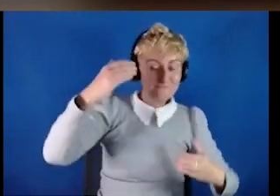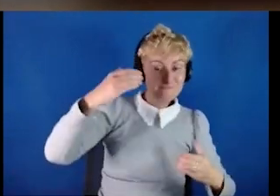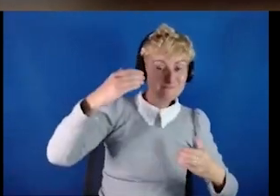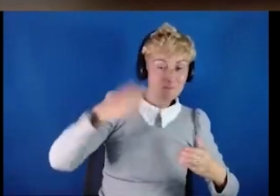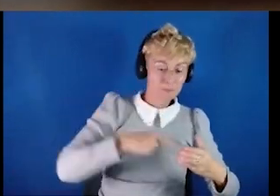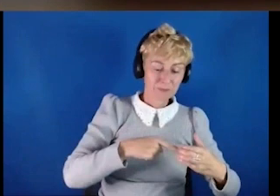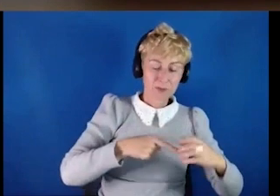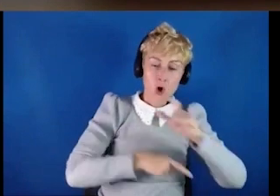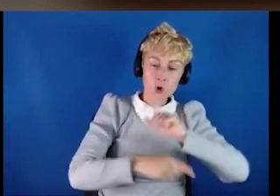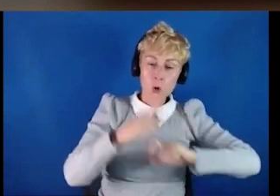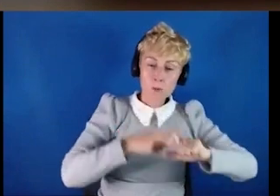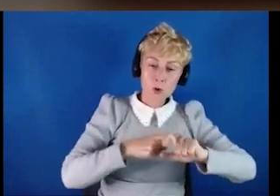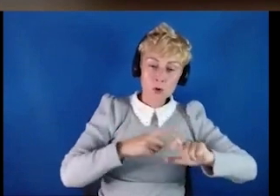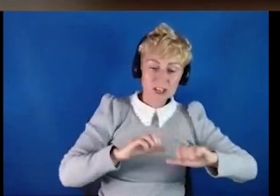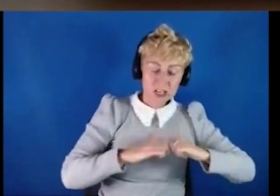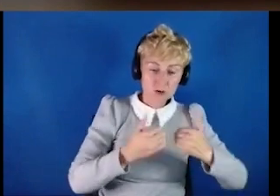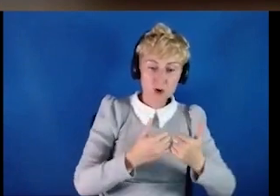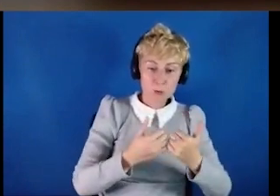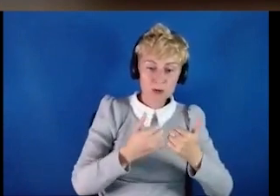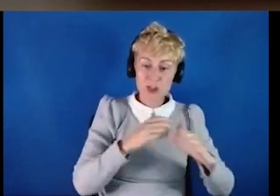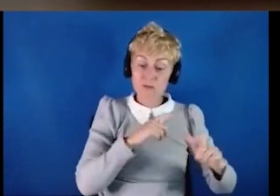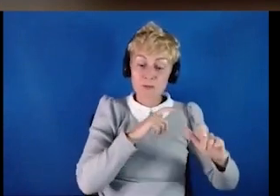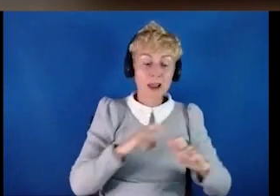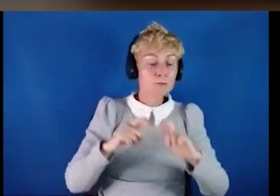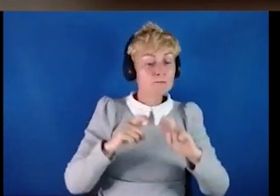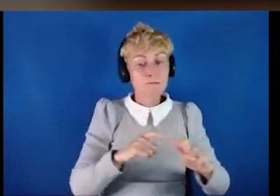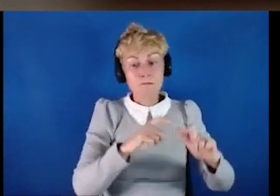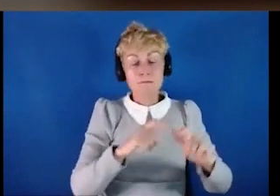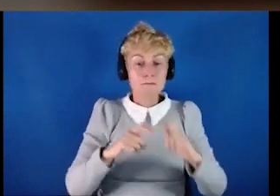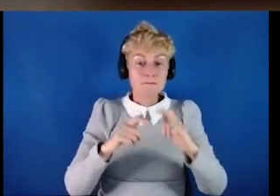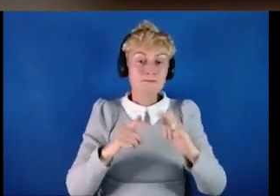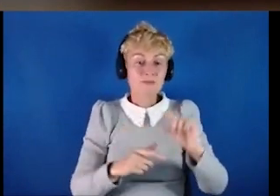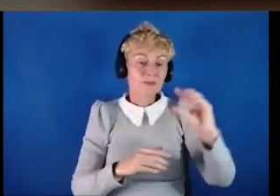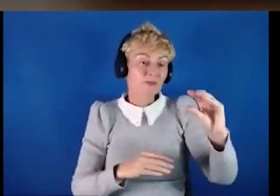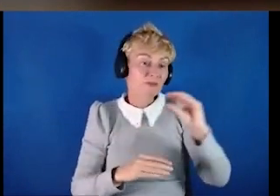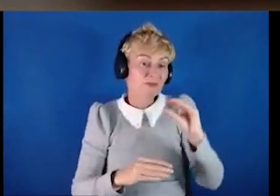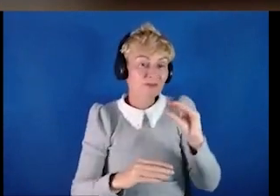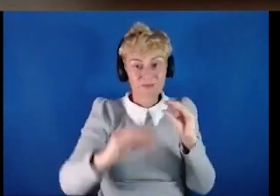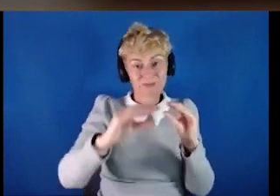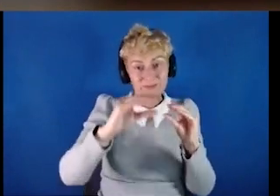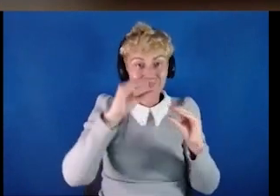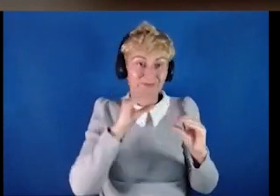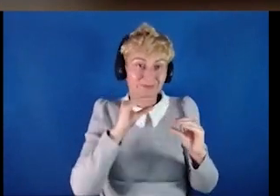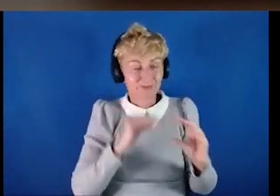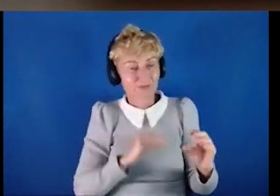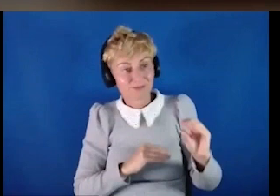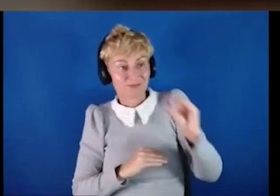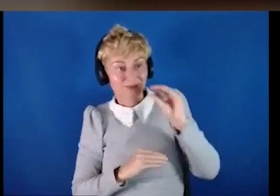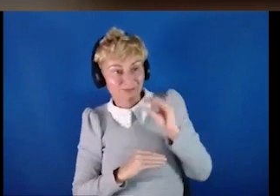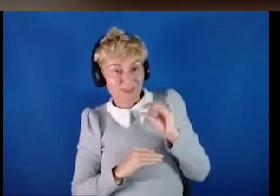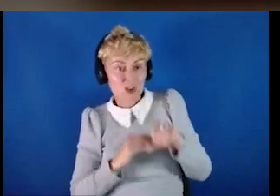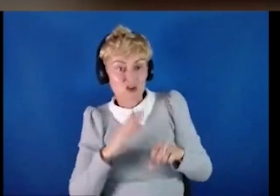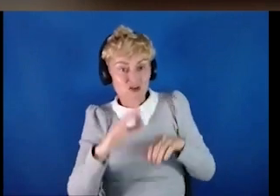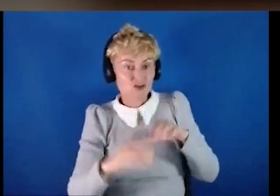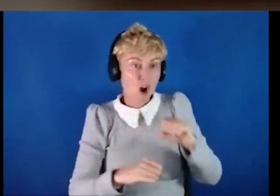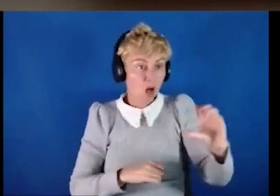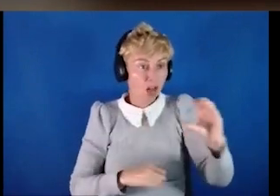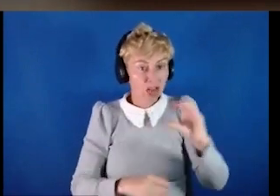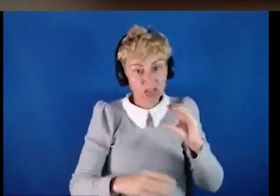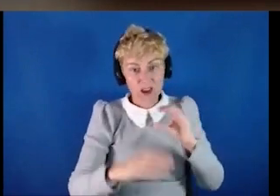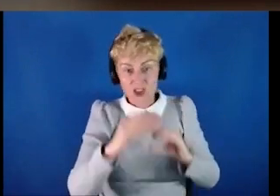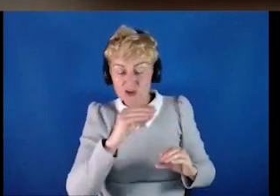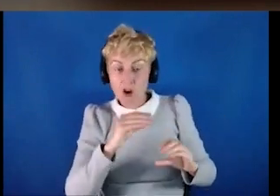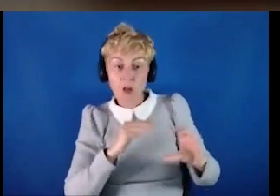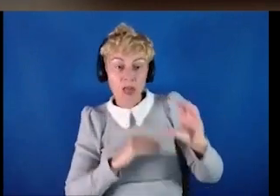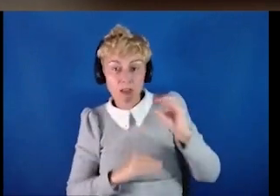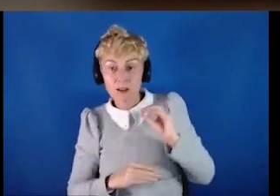to just bob along at the bottom, £1,000 here, £2,000 there, £500 for this